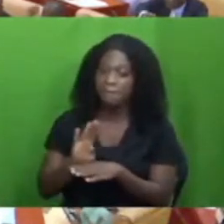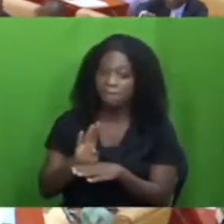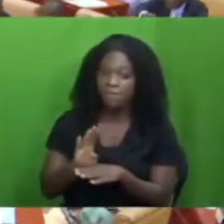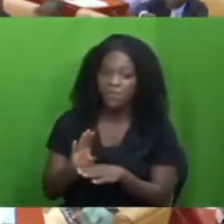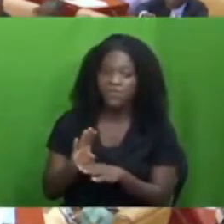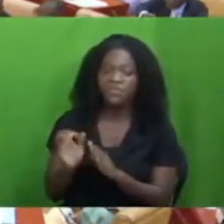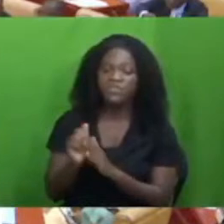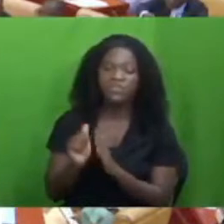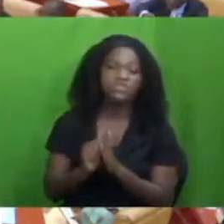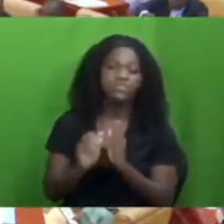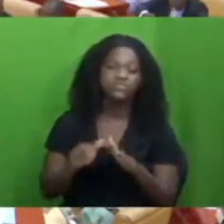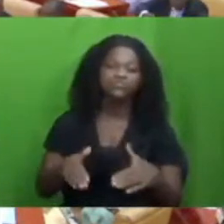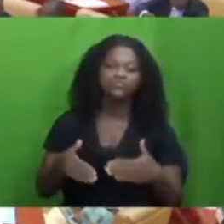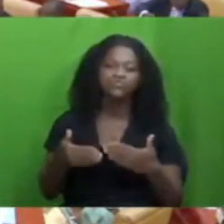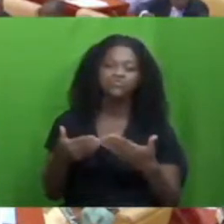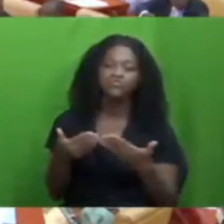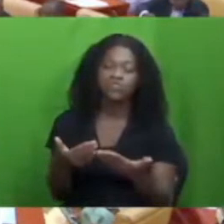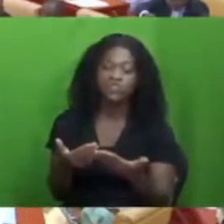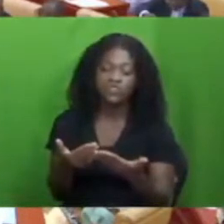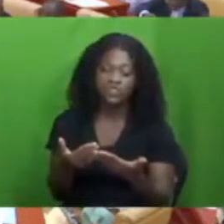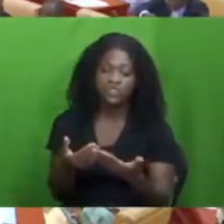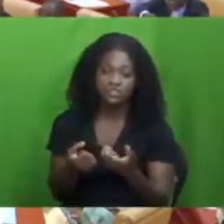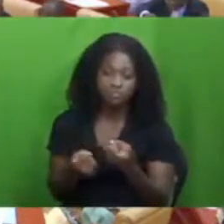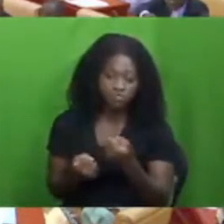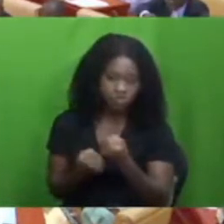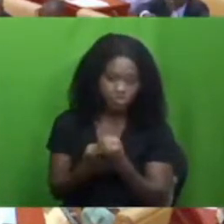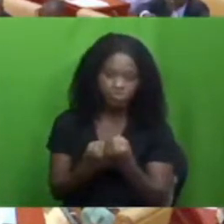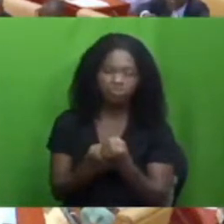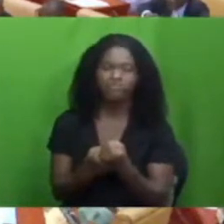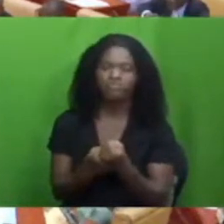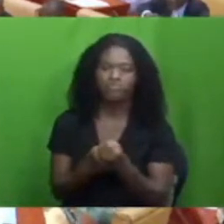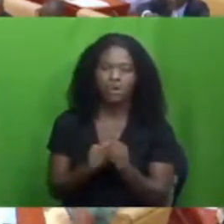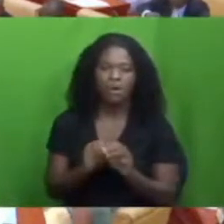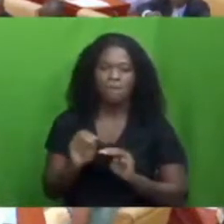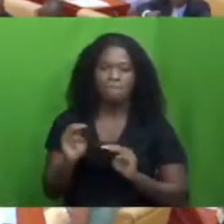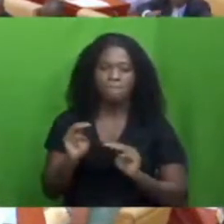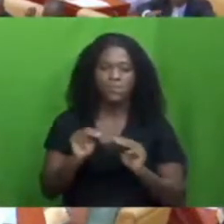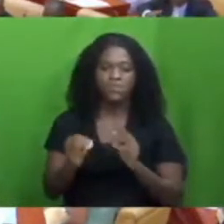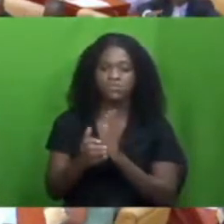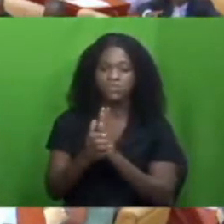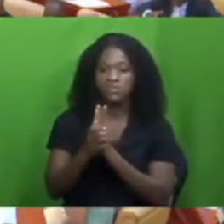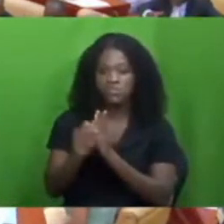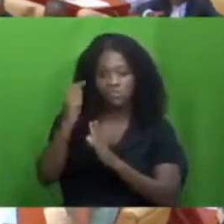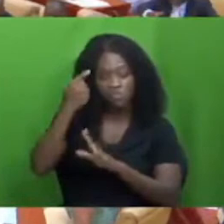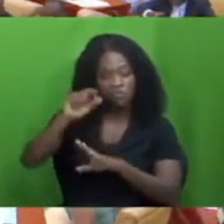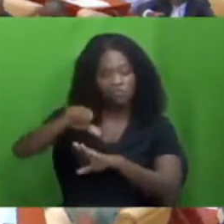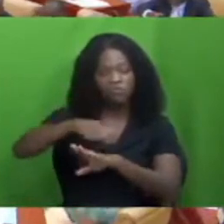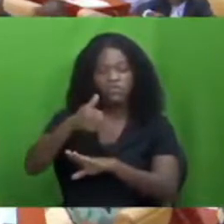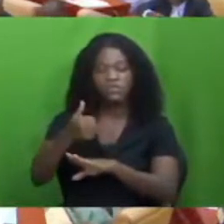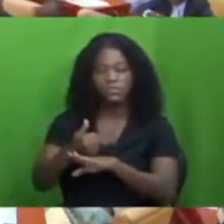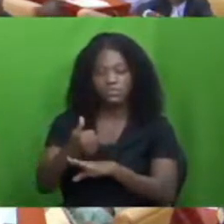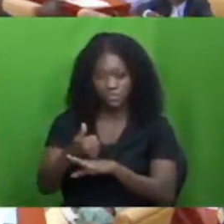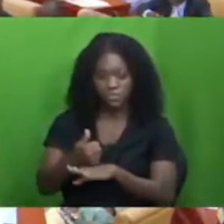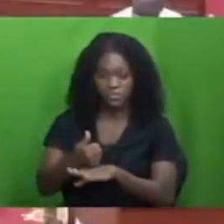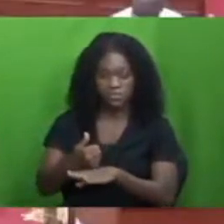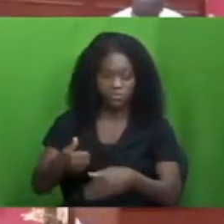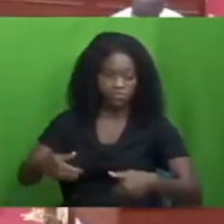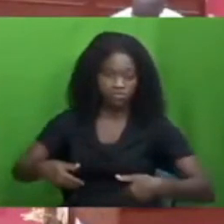to provide soft loans and managerial skills for the setting up of youth-led